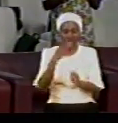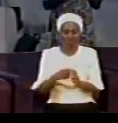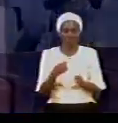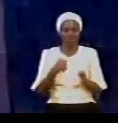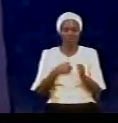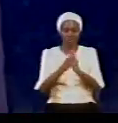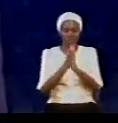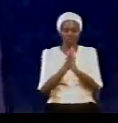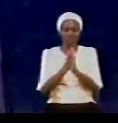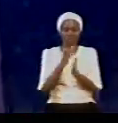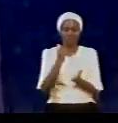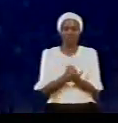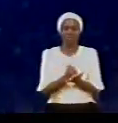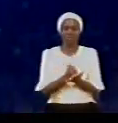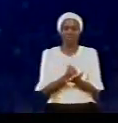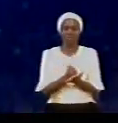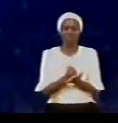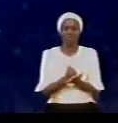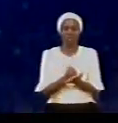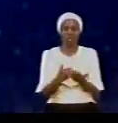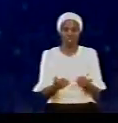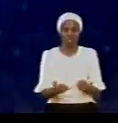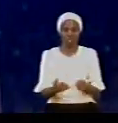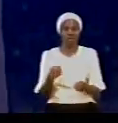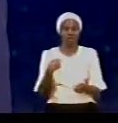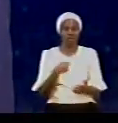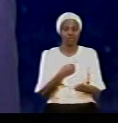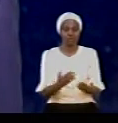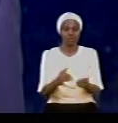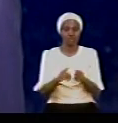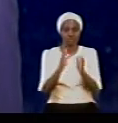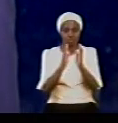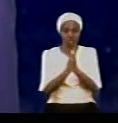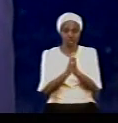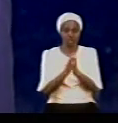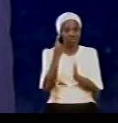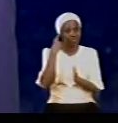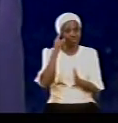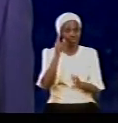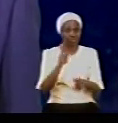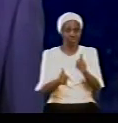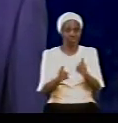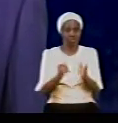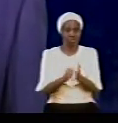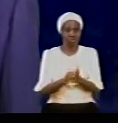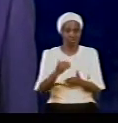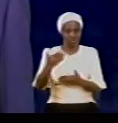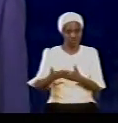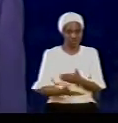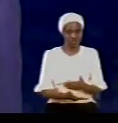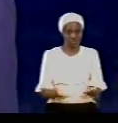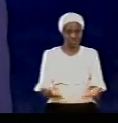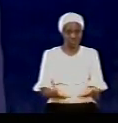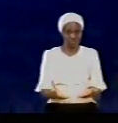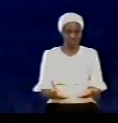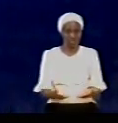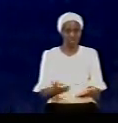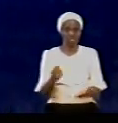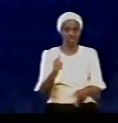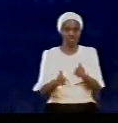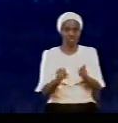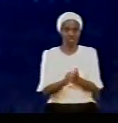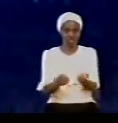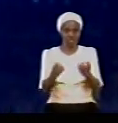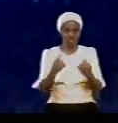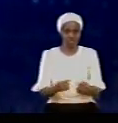participants. The participants of this program here at the Alpha location, online,